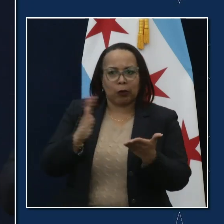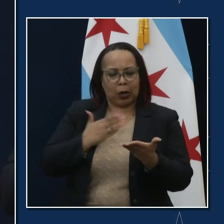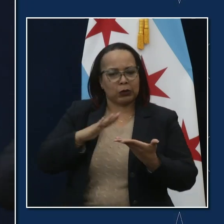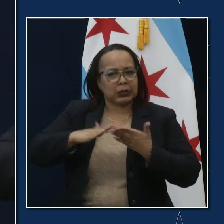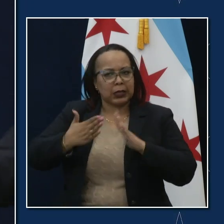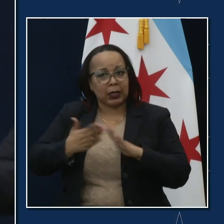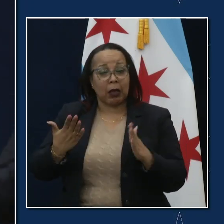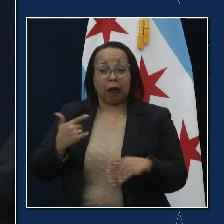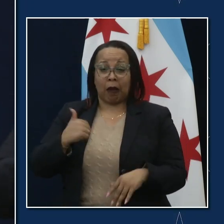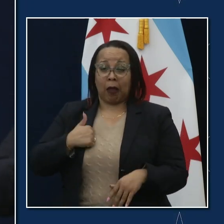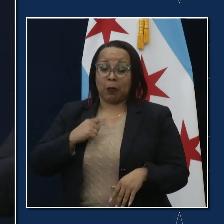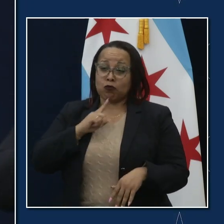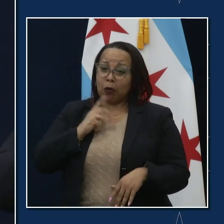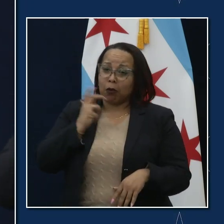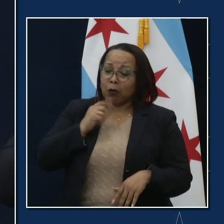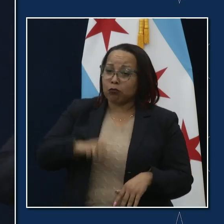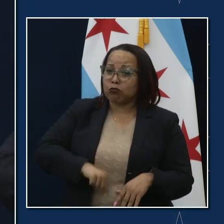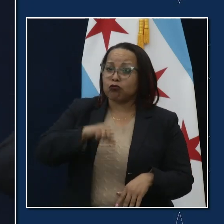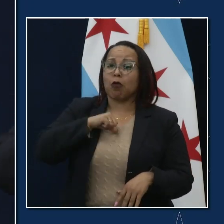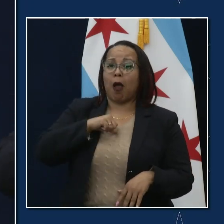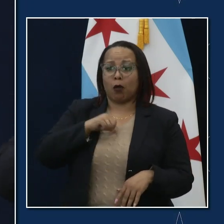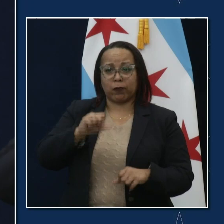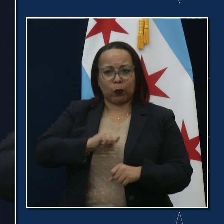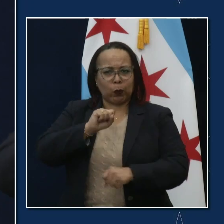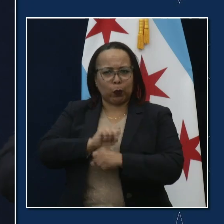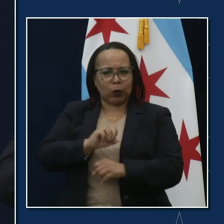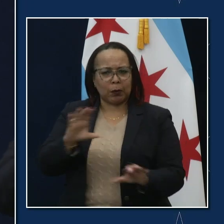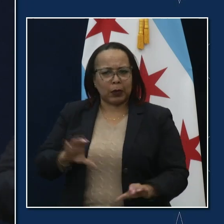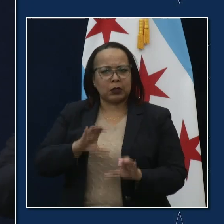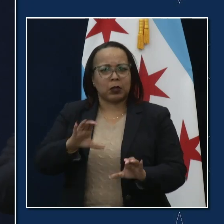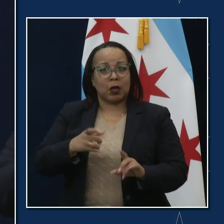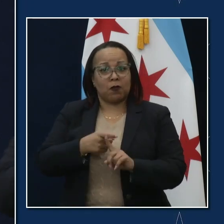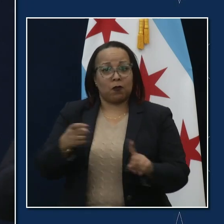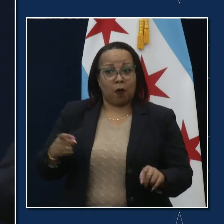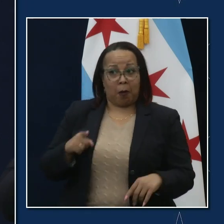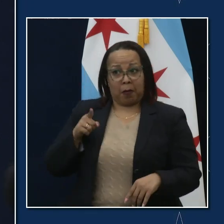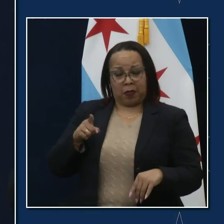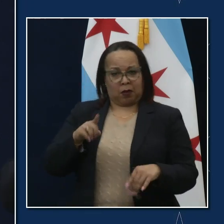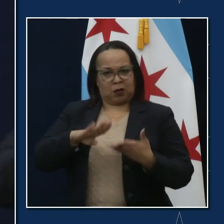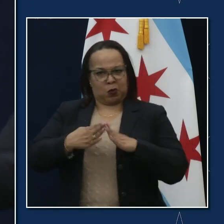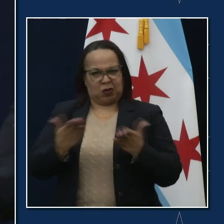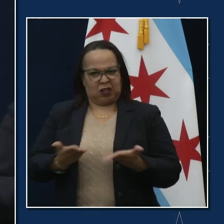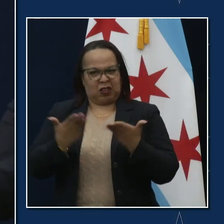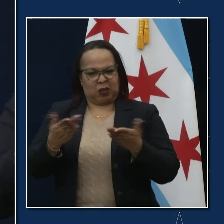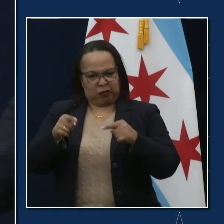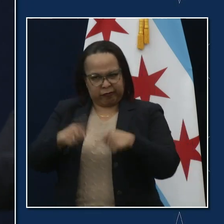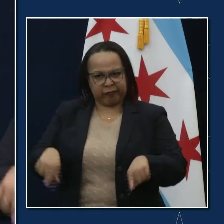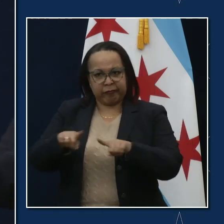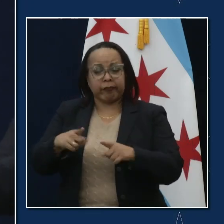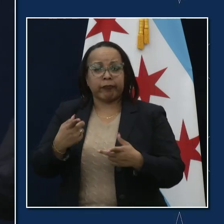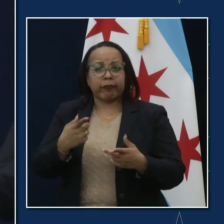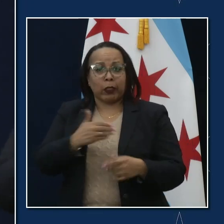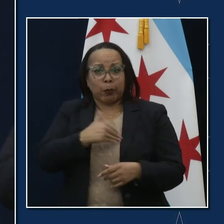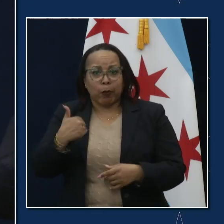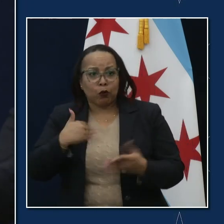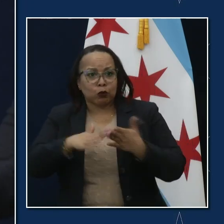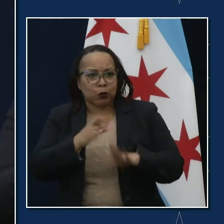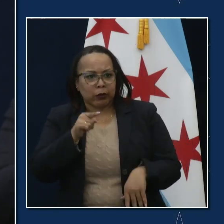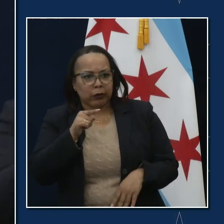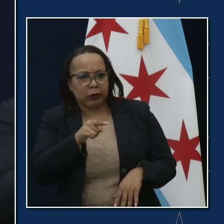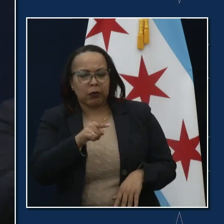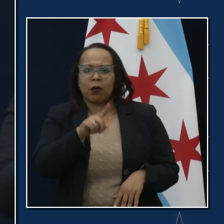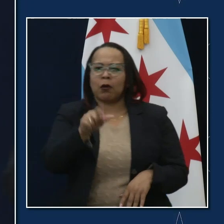city. I'm extraordinarily proud of the work that's been done by the Ukrainian community here on the ground, by the Polish community,